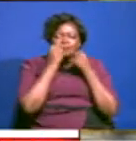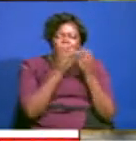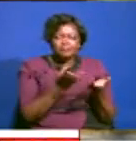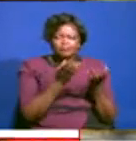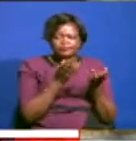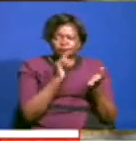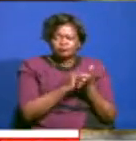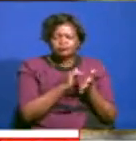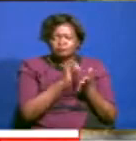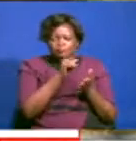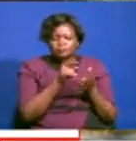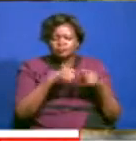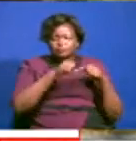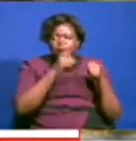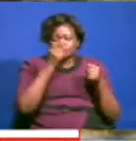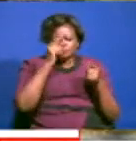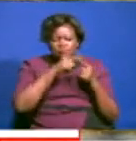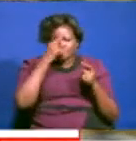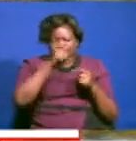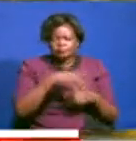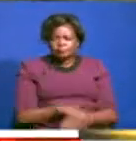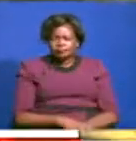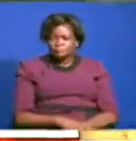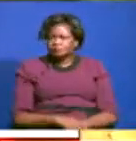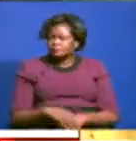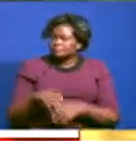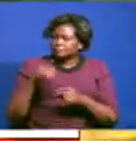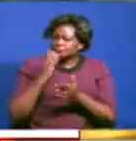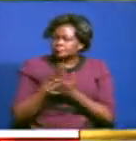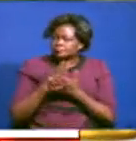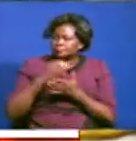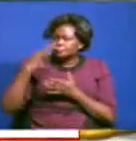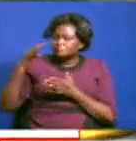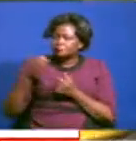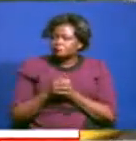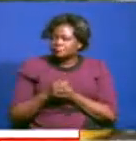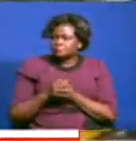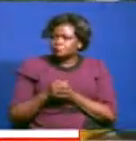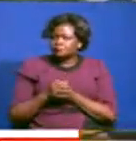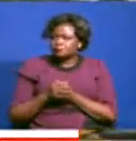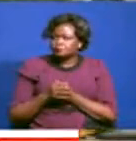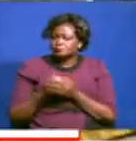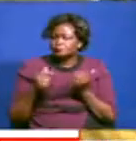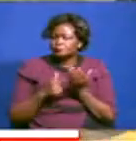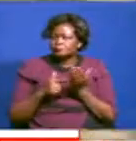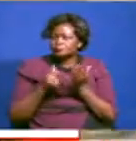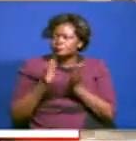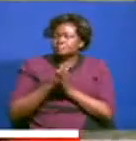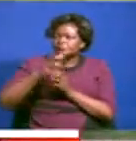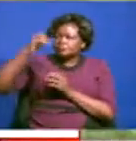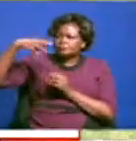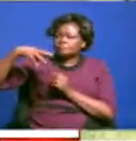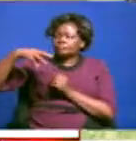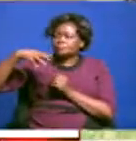like, this is your bike. This is meant for you. As I say, the future is tech, and now electricity might